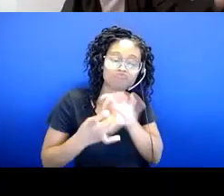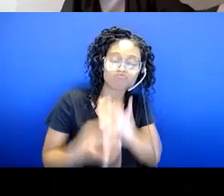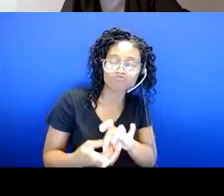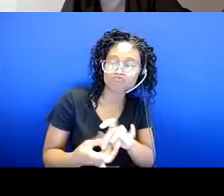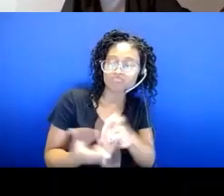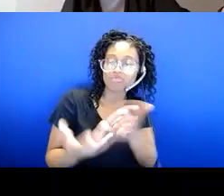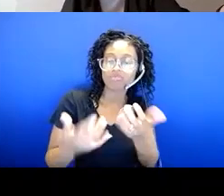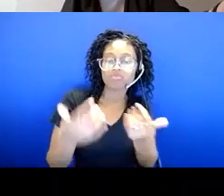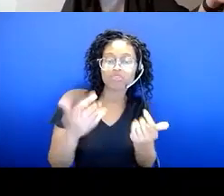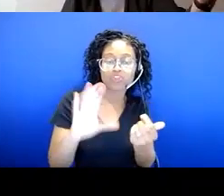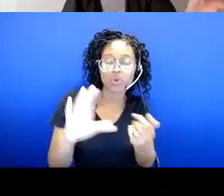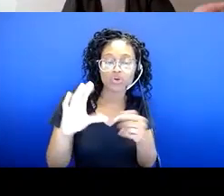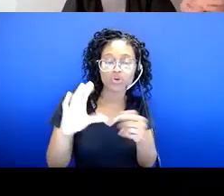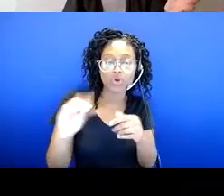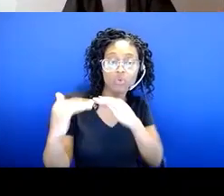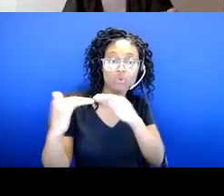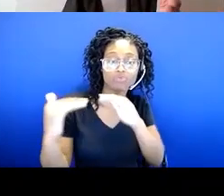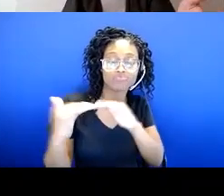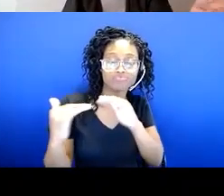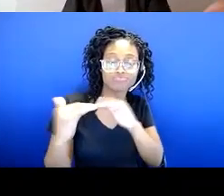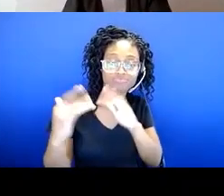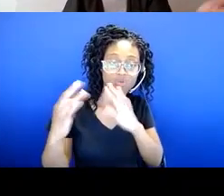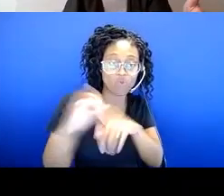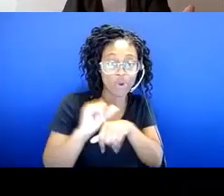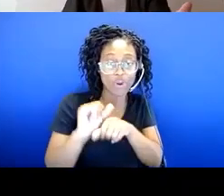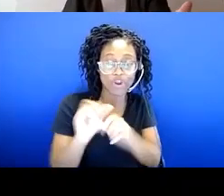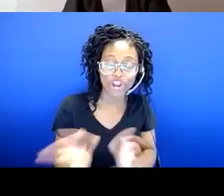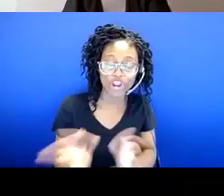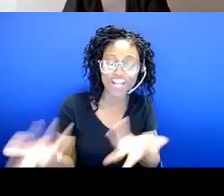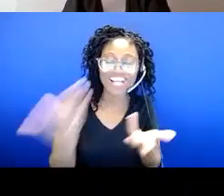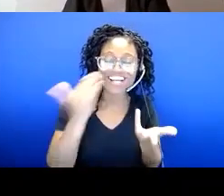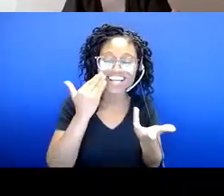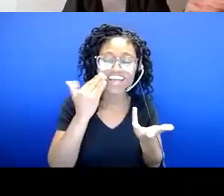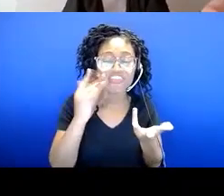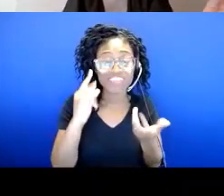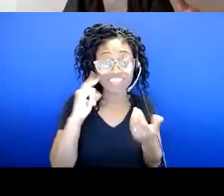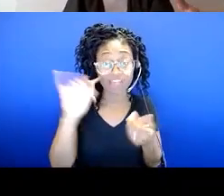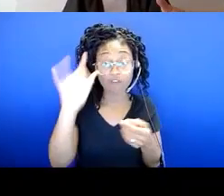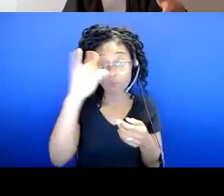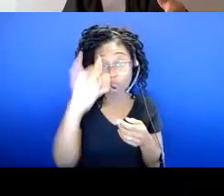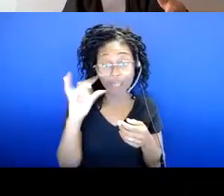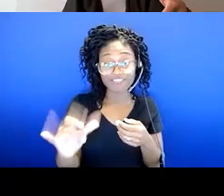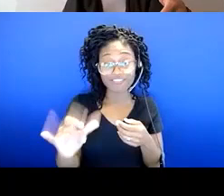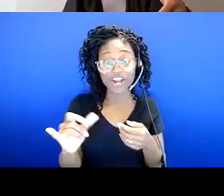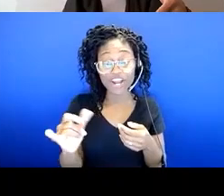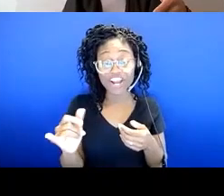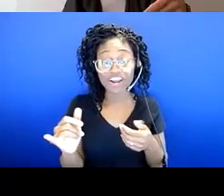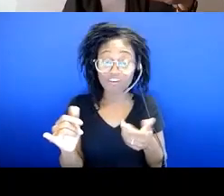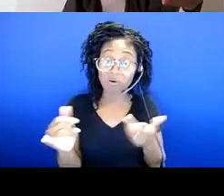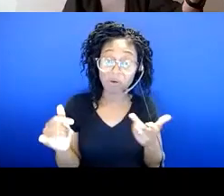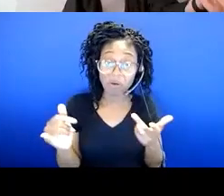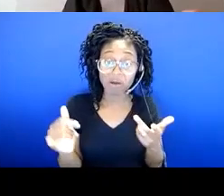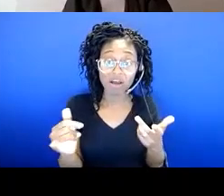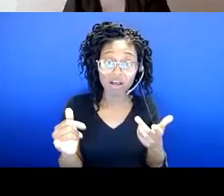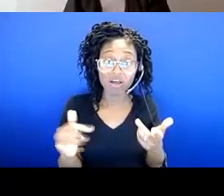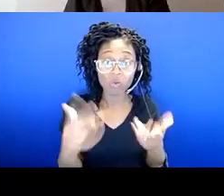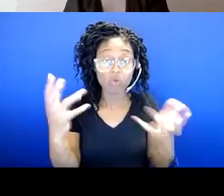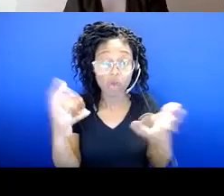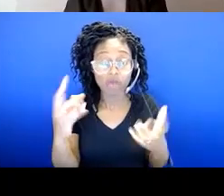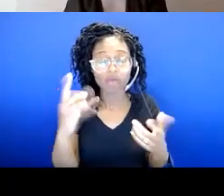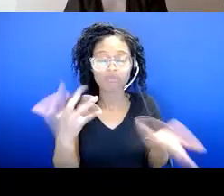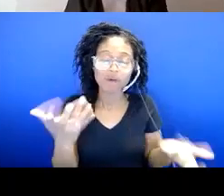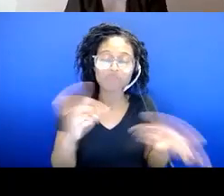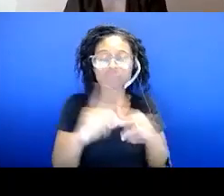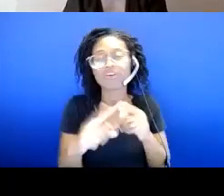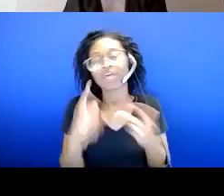that's forever after. So we thought we would start that with, and benefiting from the discussion last week in